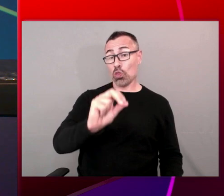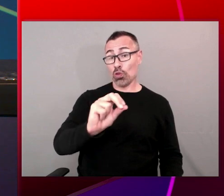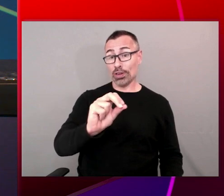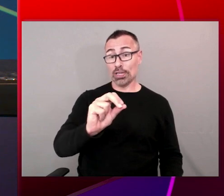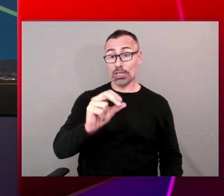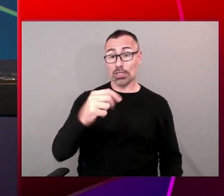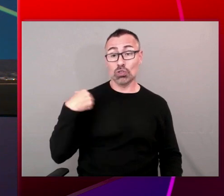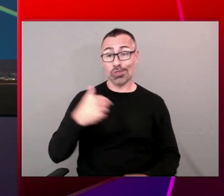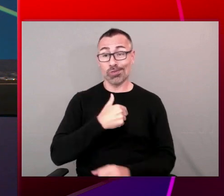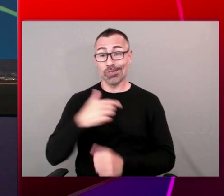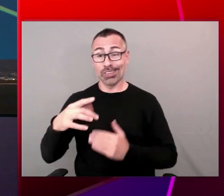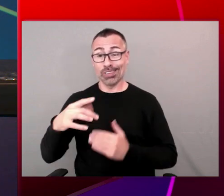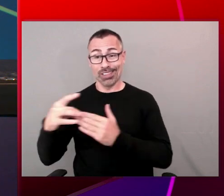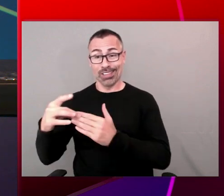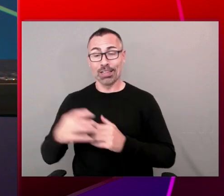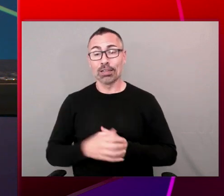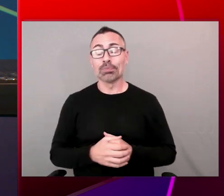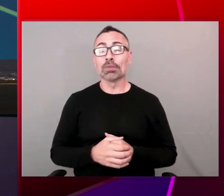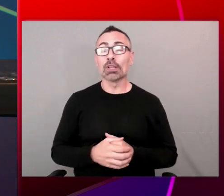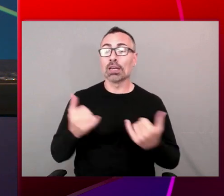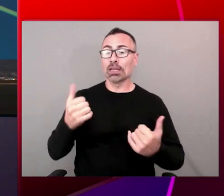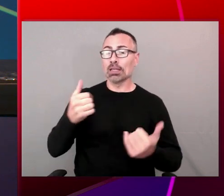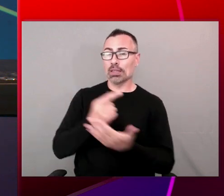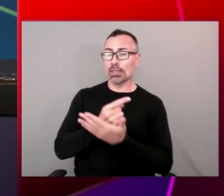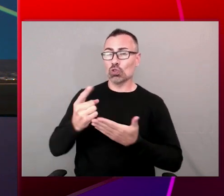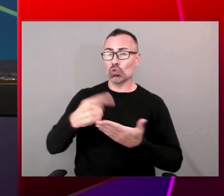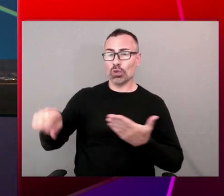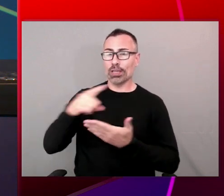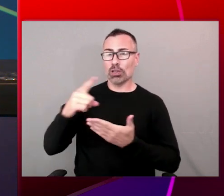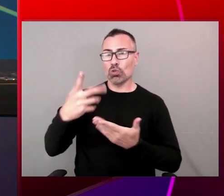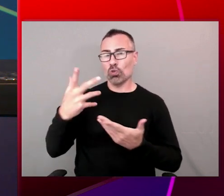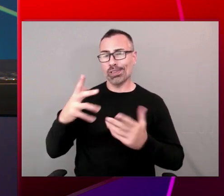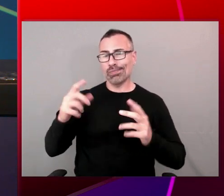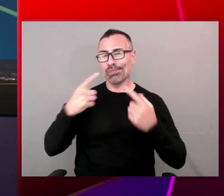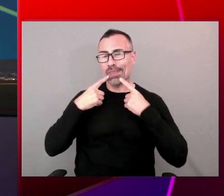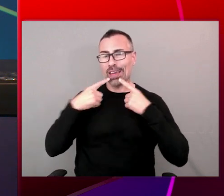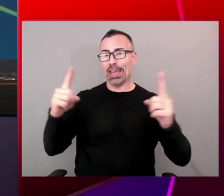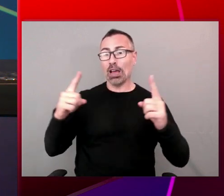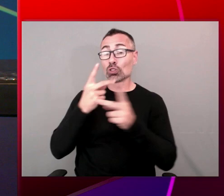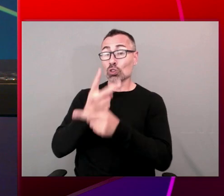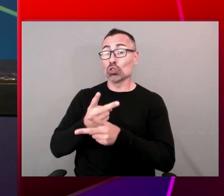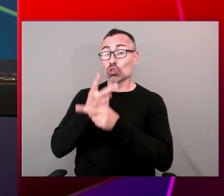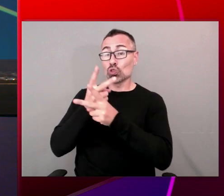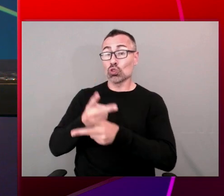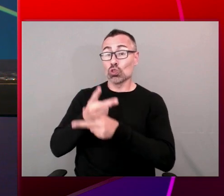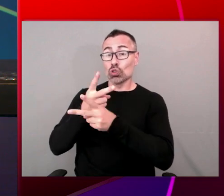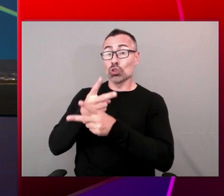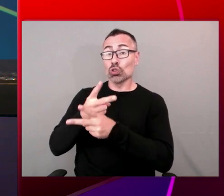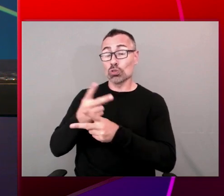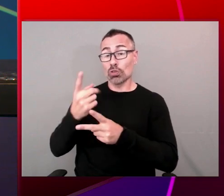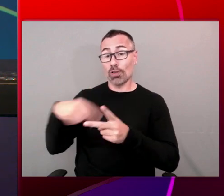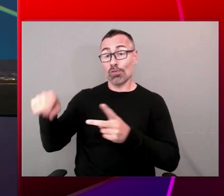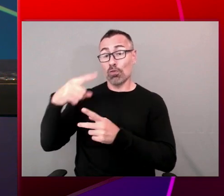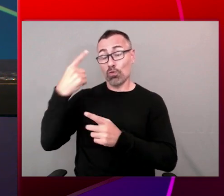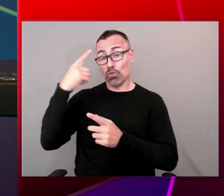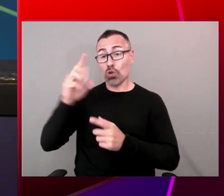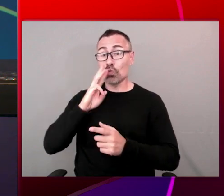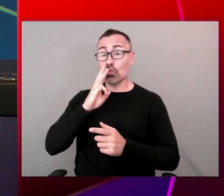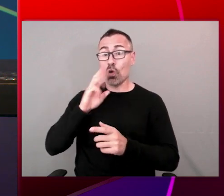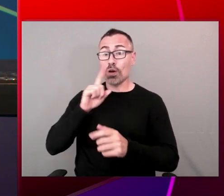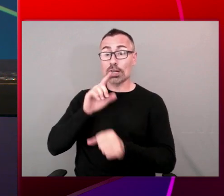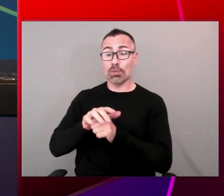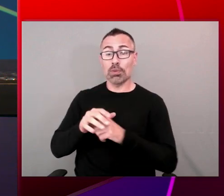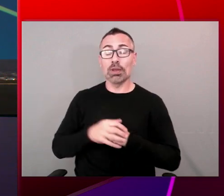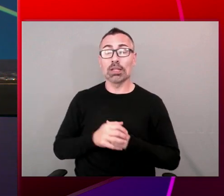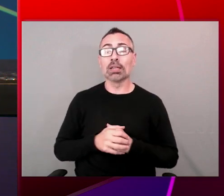sustainability commitment around water stewardship. And this is just around AWS, where those other goals have been for Amazon-wide.